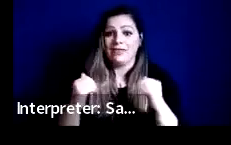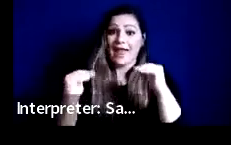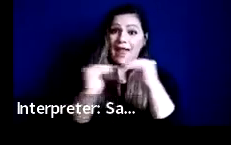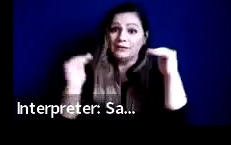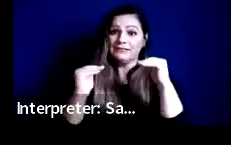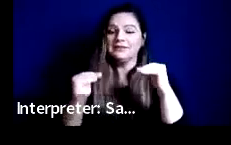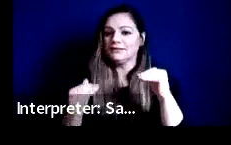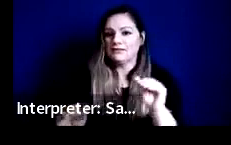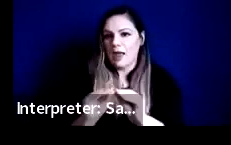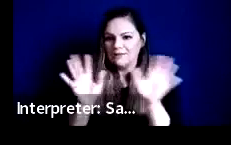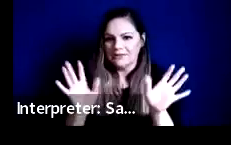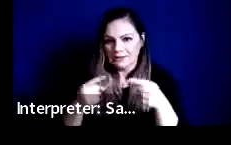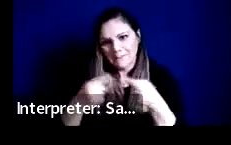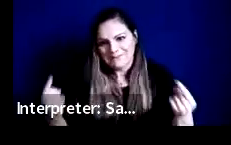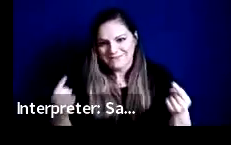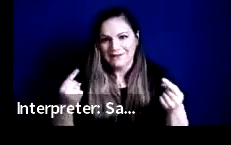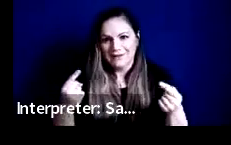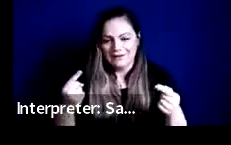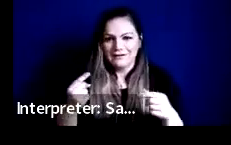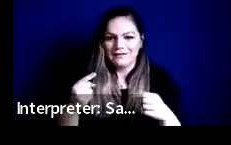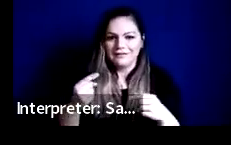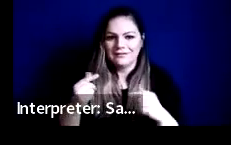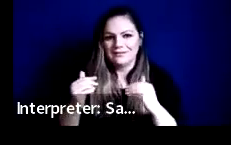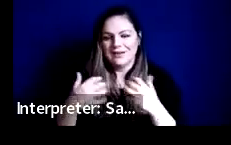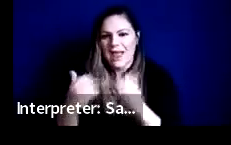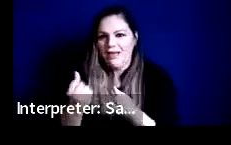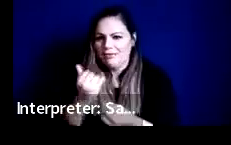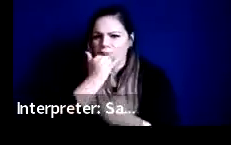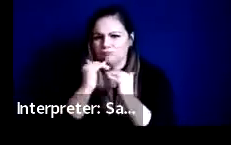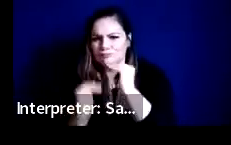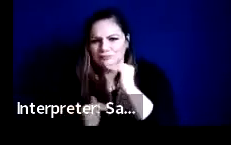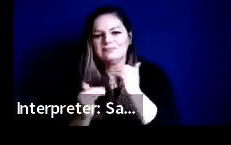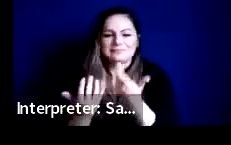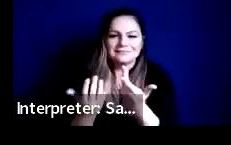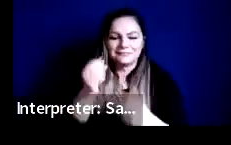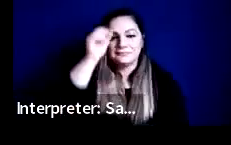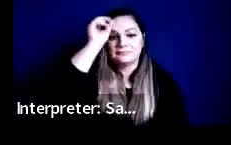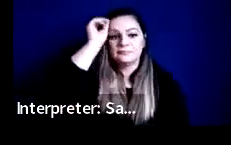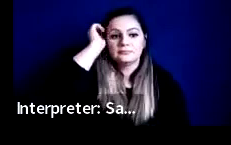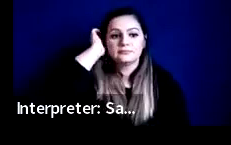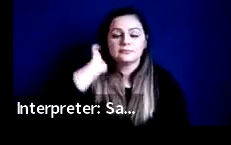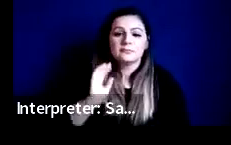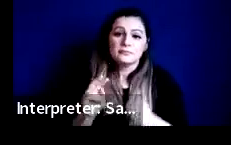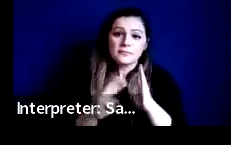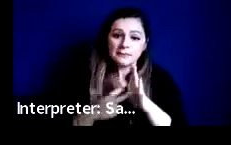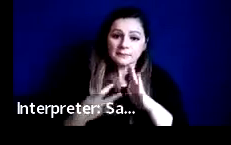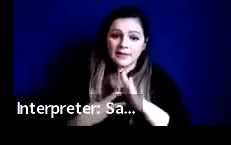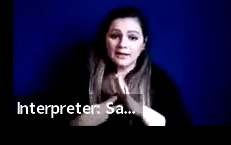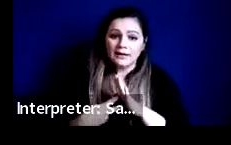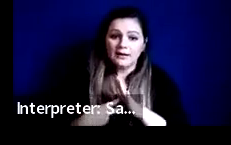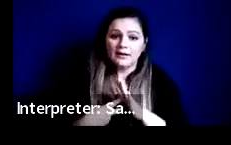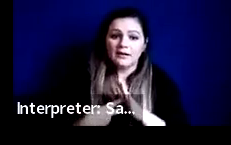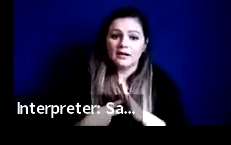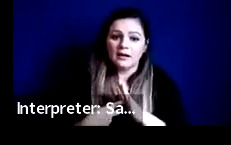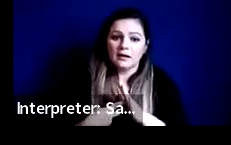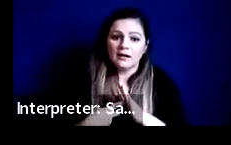the difference in or the opposite of health inequity, but really that is the state where people have